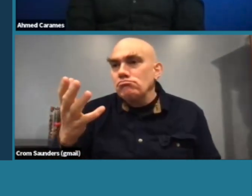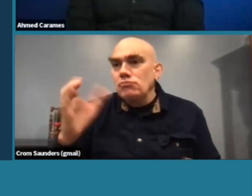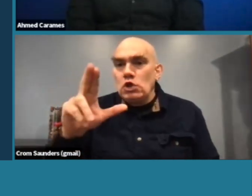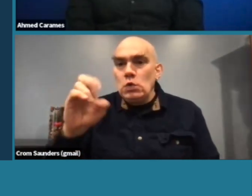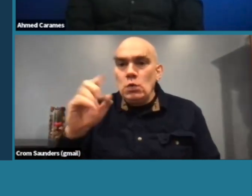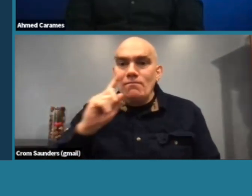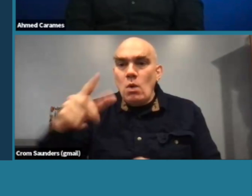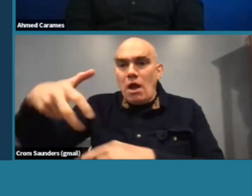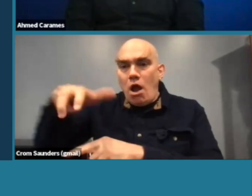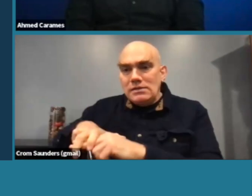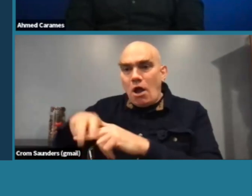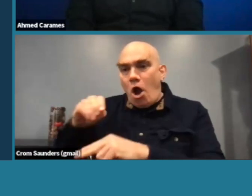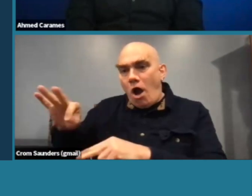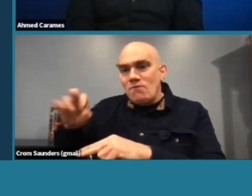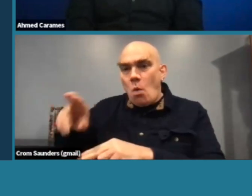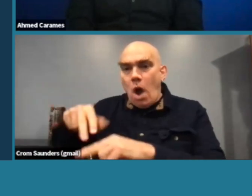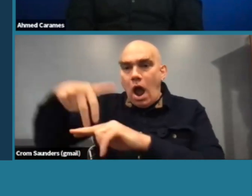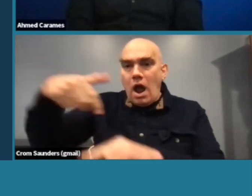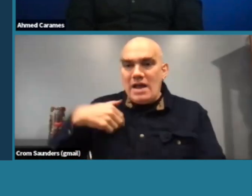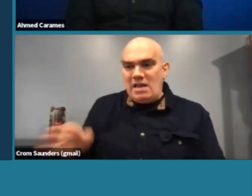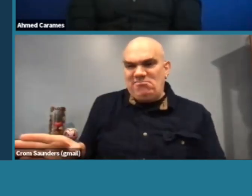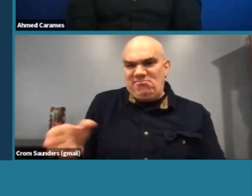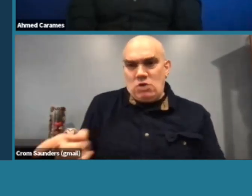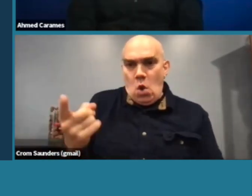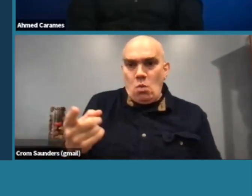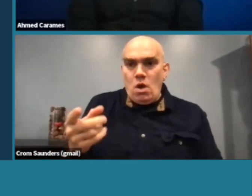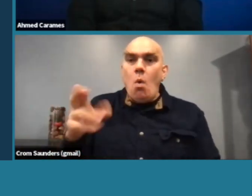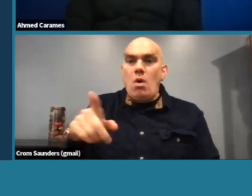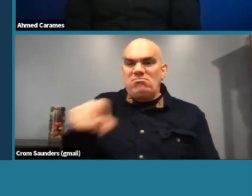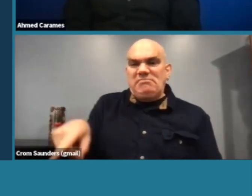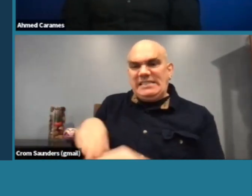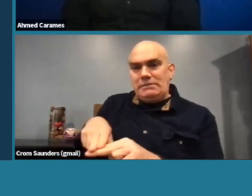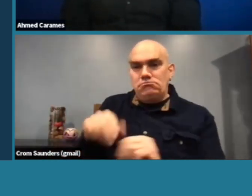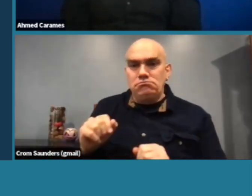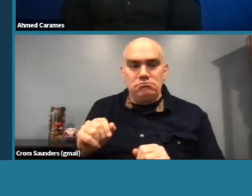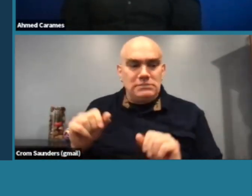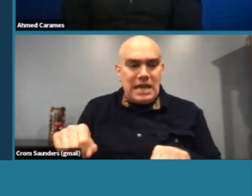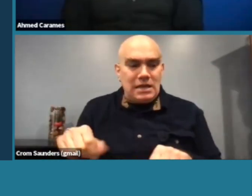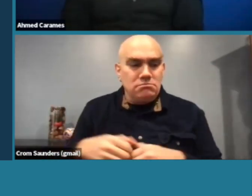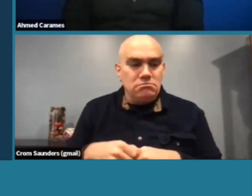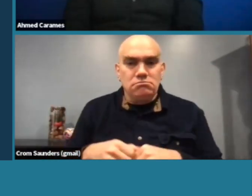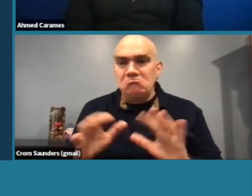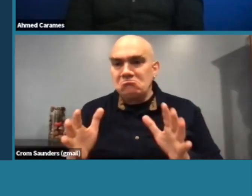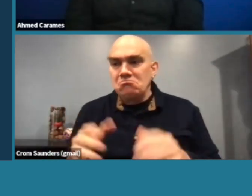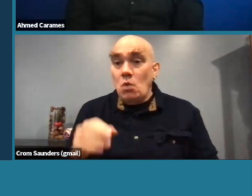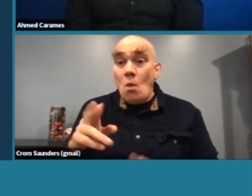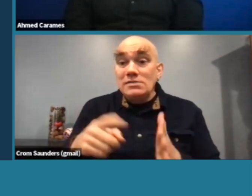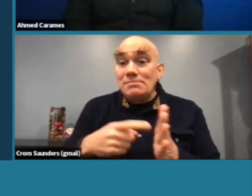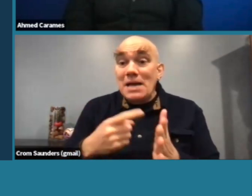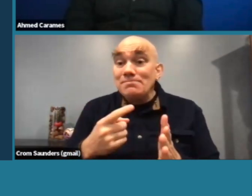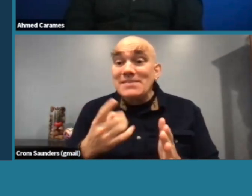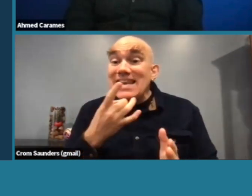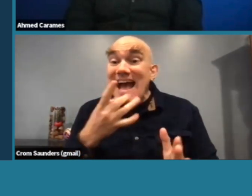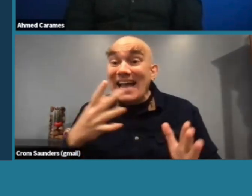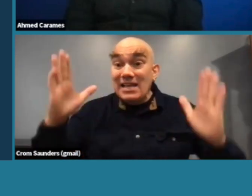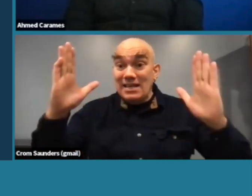Sometimes the interpreters may forget a cue for when they're supposed to get off and come sit down, and so I'll cue them for that. I'll